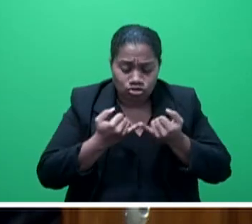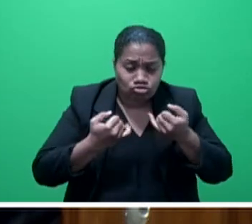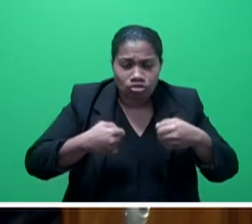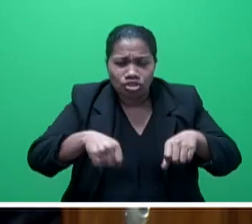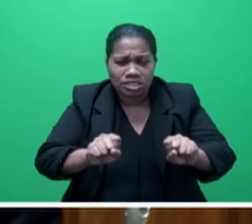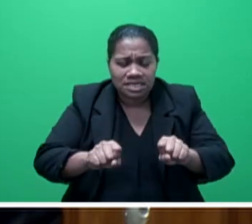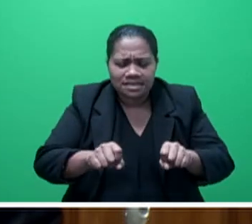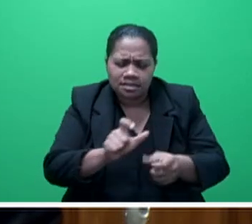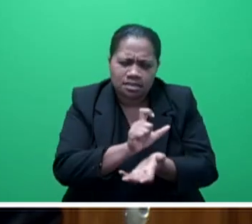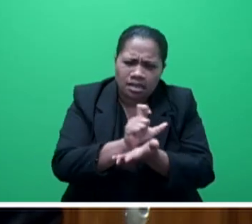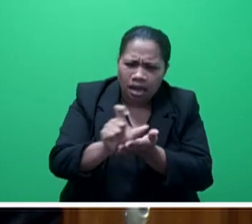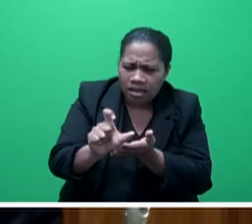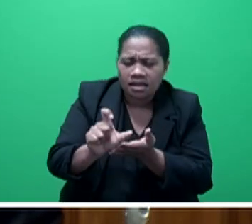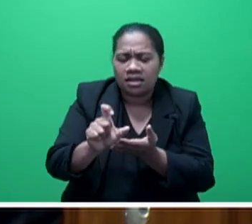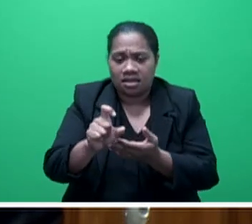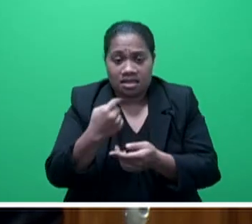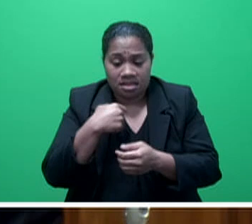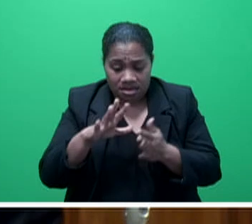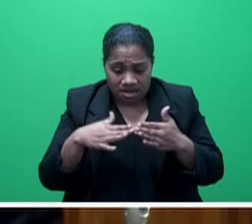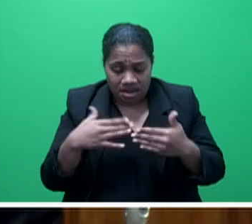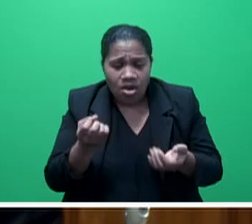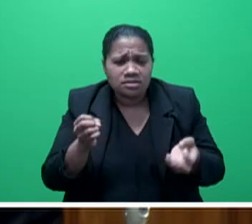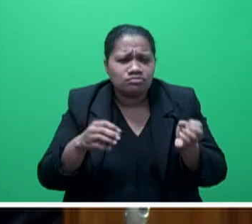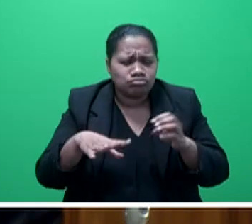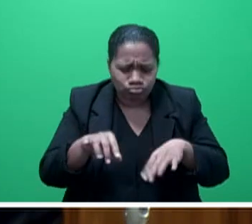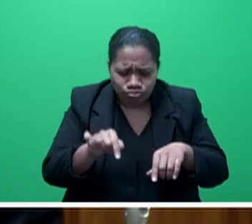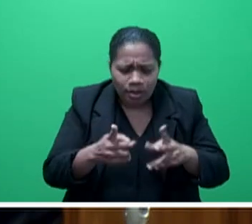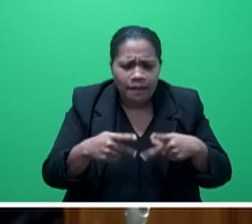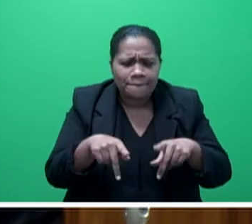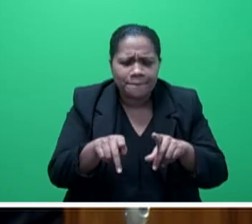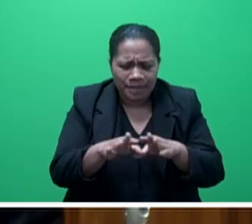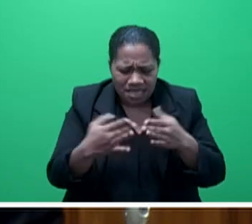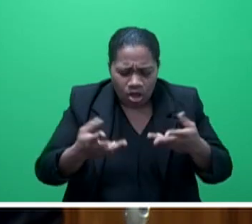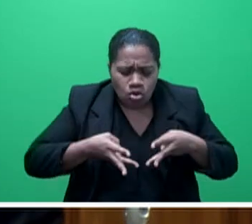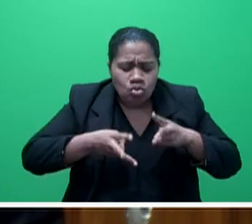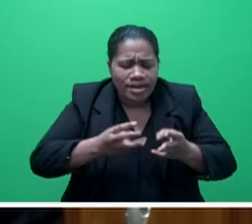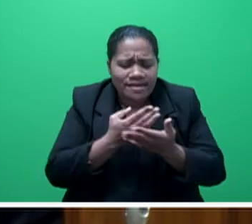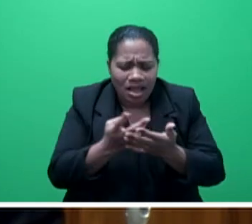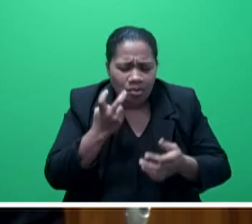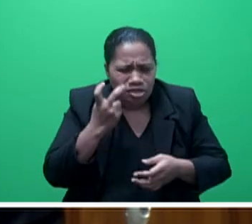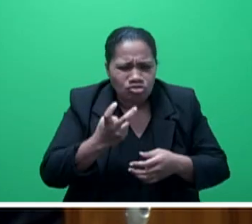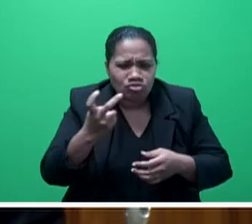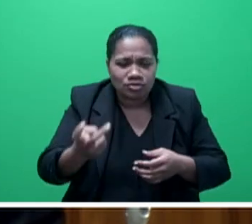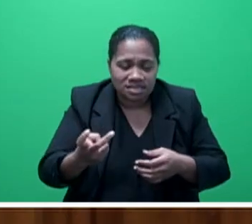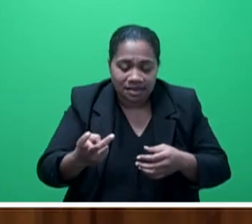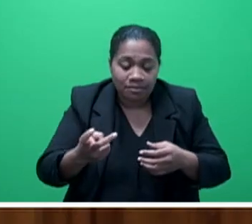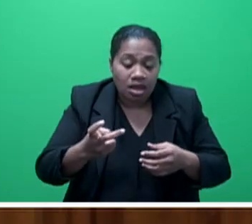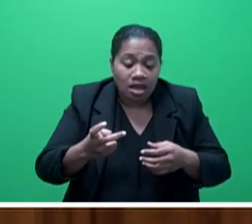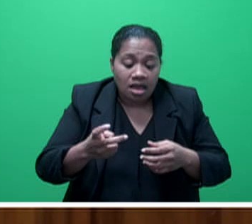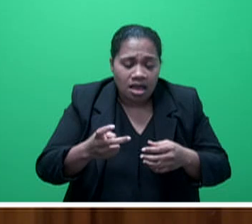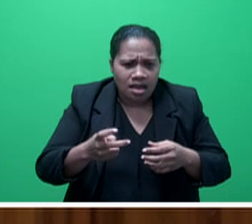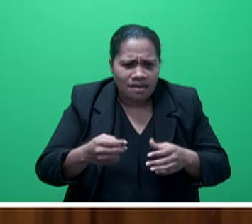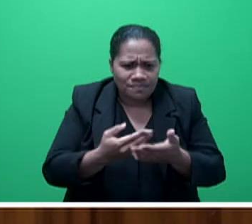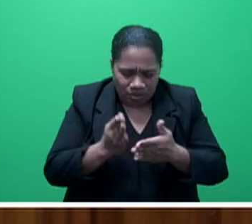emphatic. We are putting in place the measures that will enable our tourism sector to compete once our borders open up. In